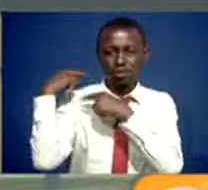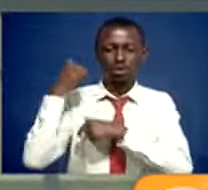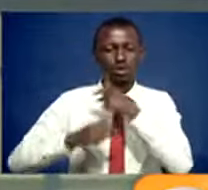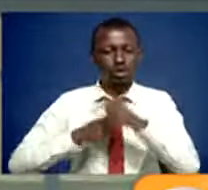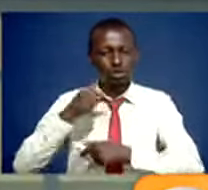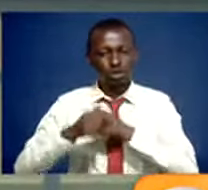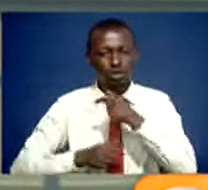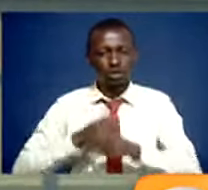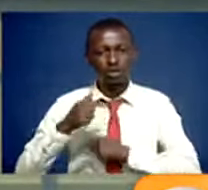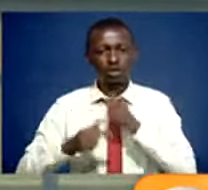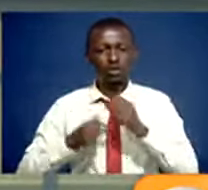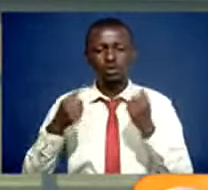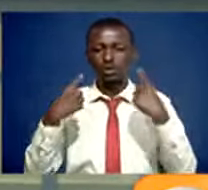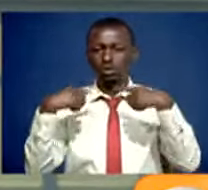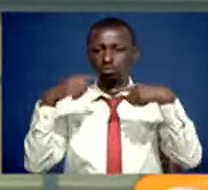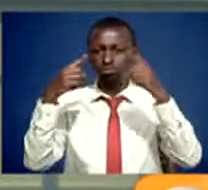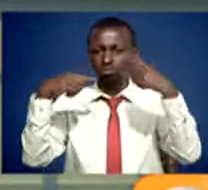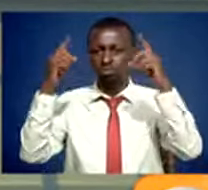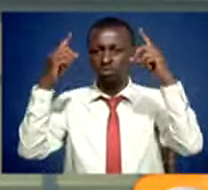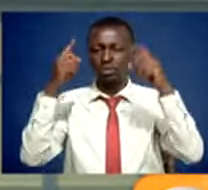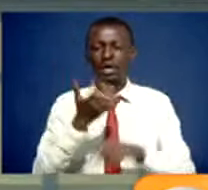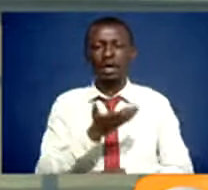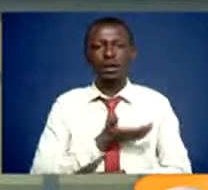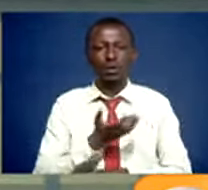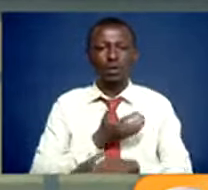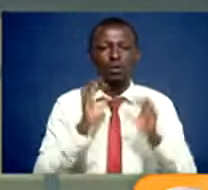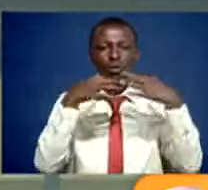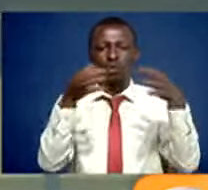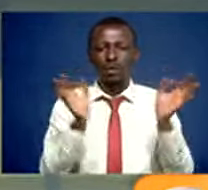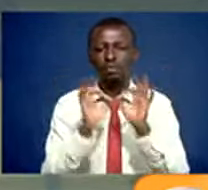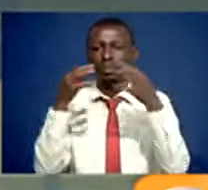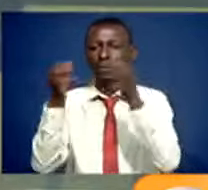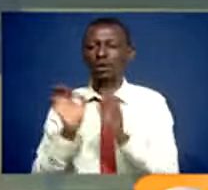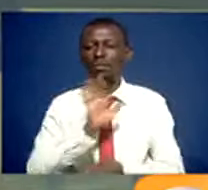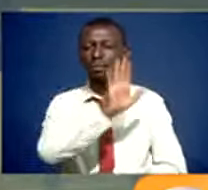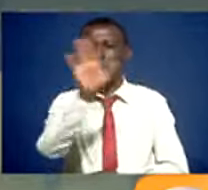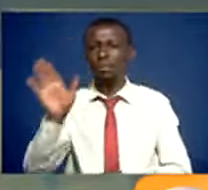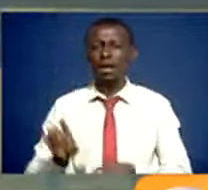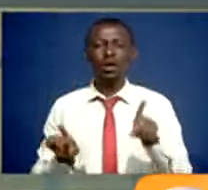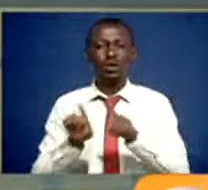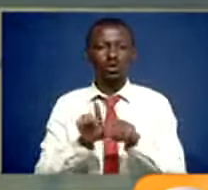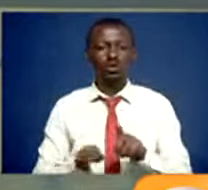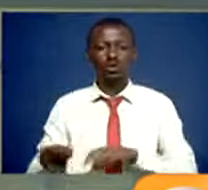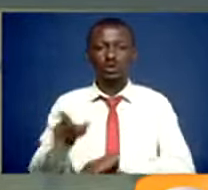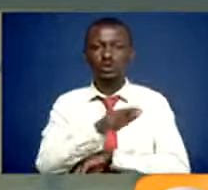and prosperity of our households, our families, and our nation.